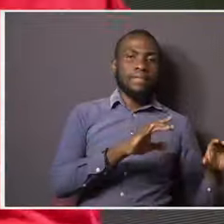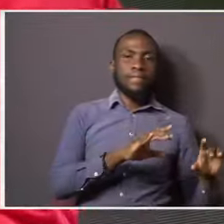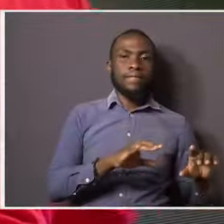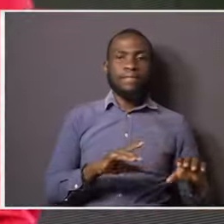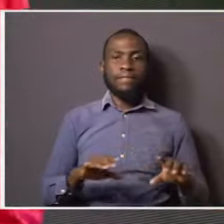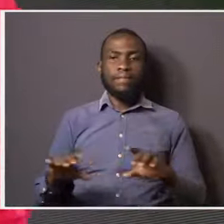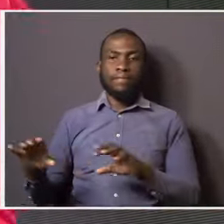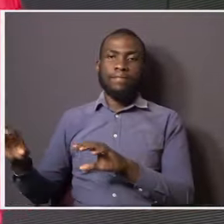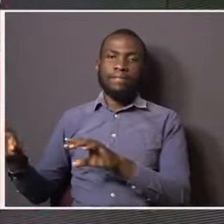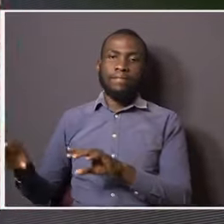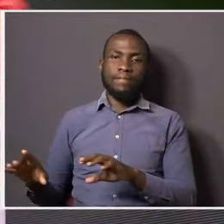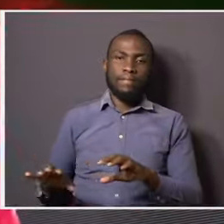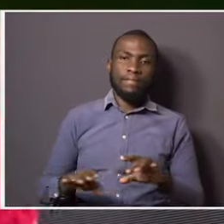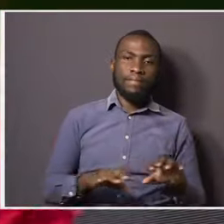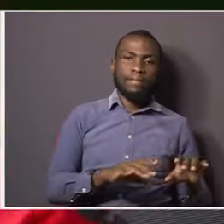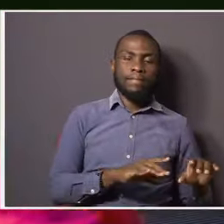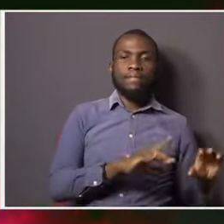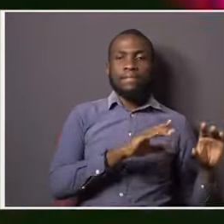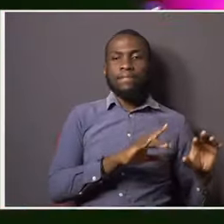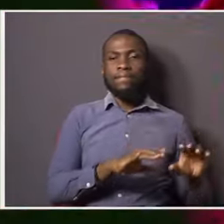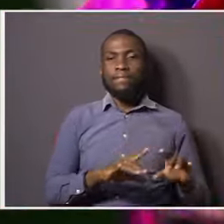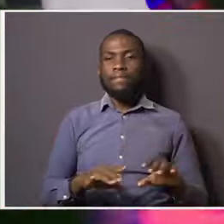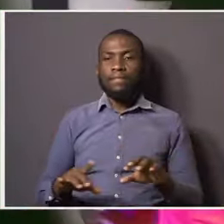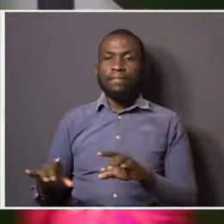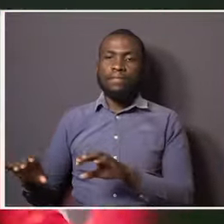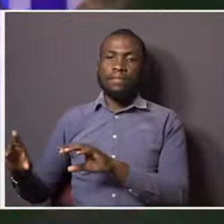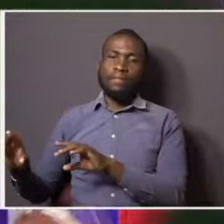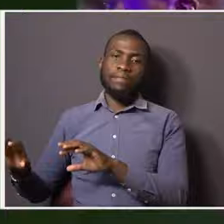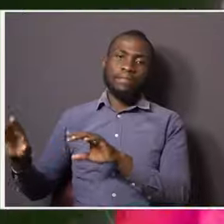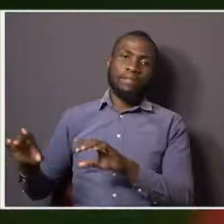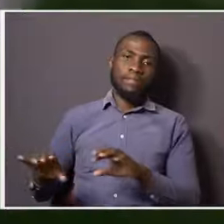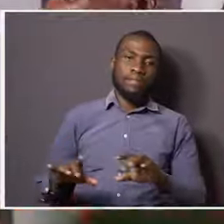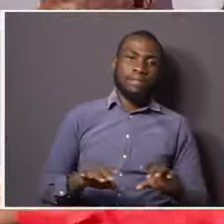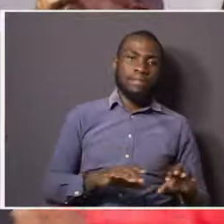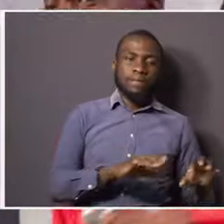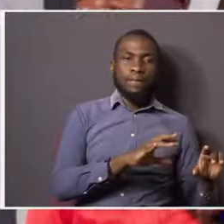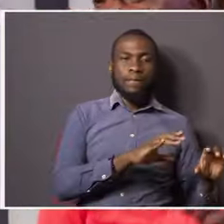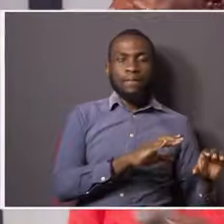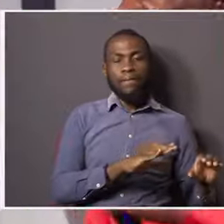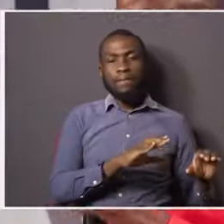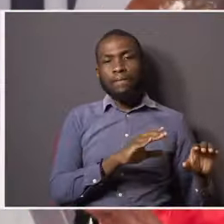one more time. I want you to teach you our tongues. Can we go?